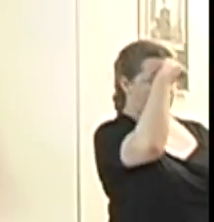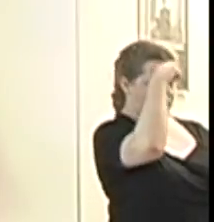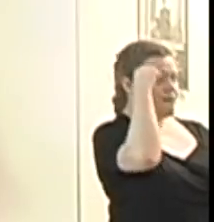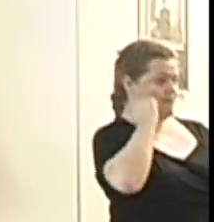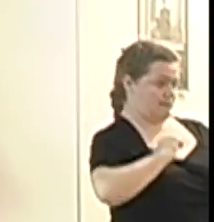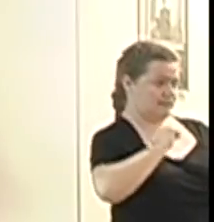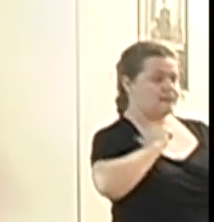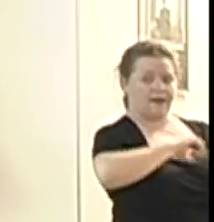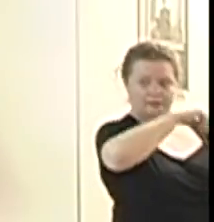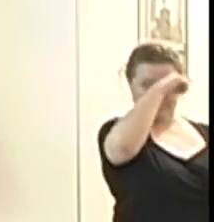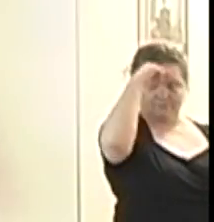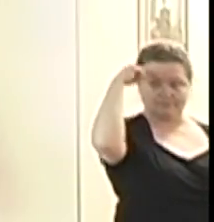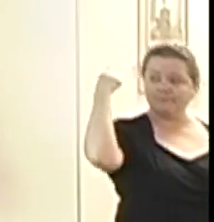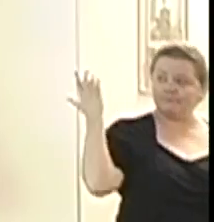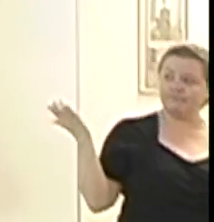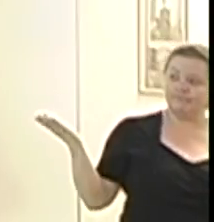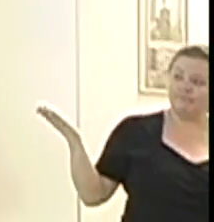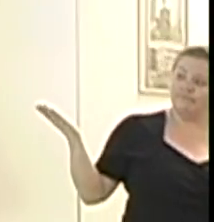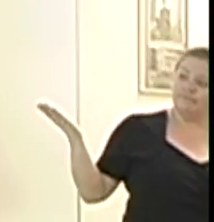black.